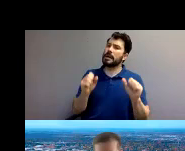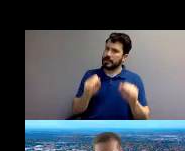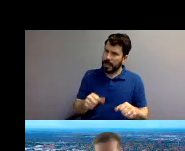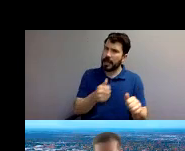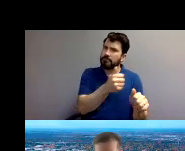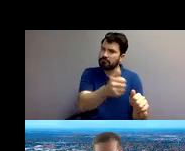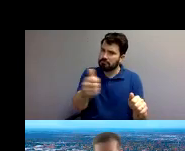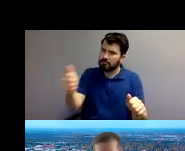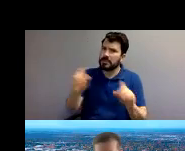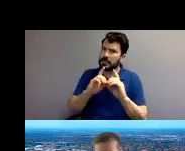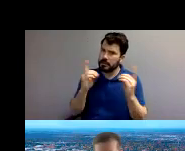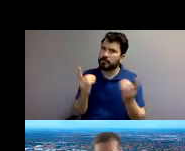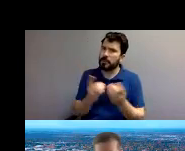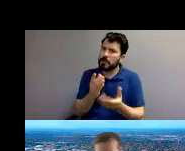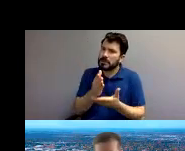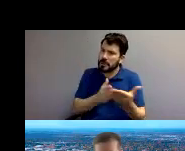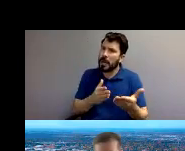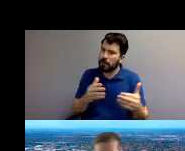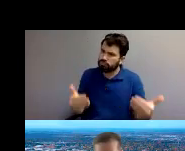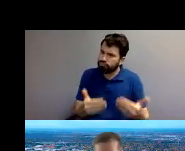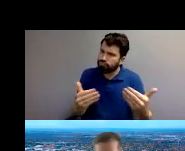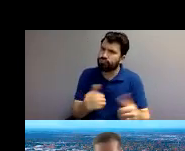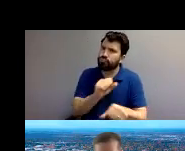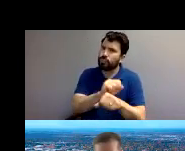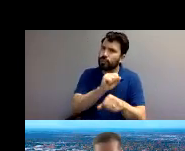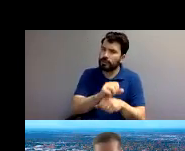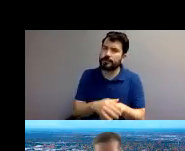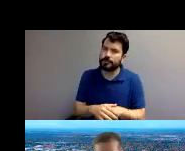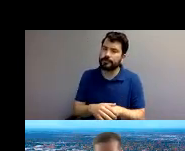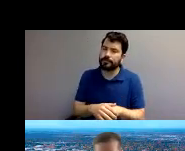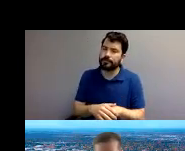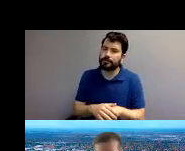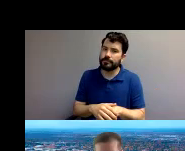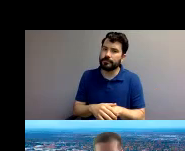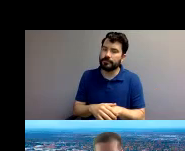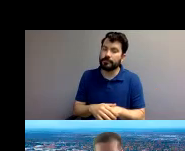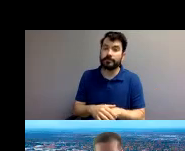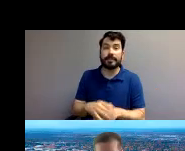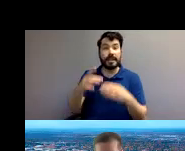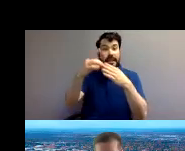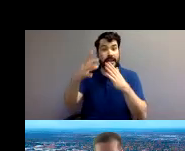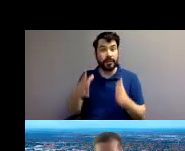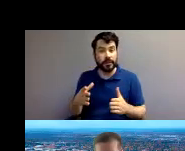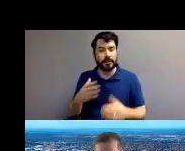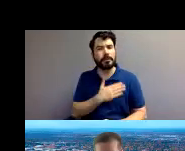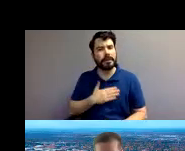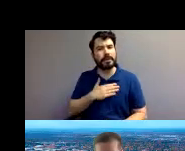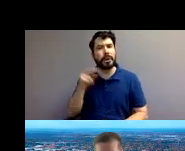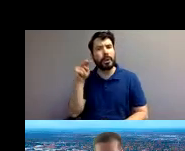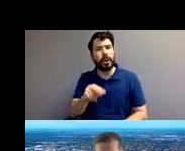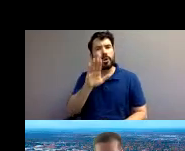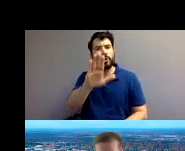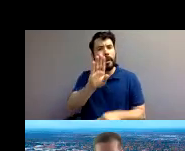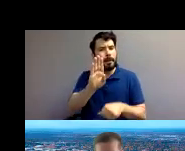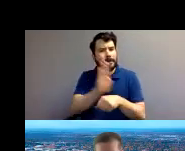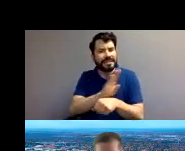level. And leaders, we're asking that you look at your operational and business needs and talk